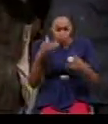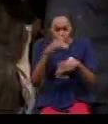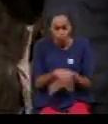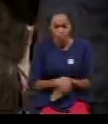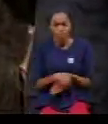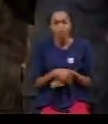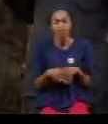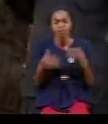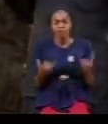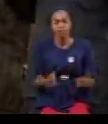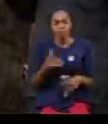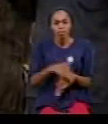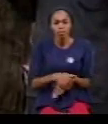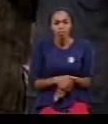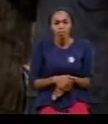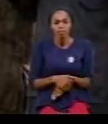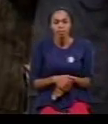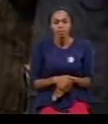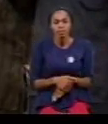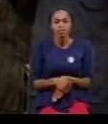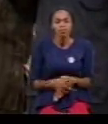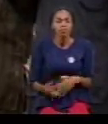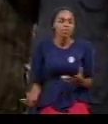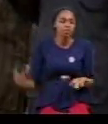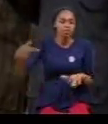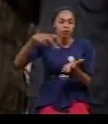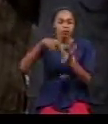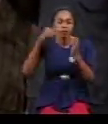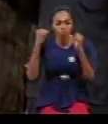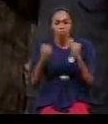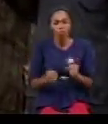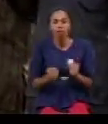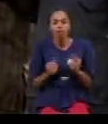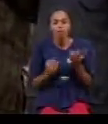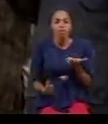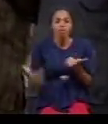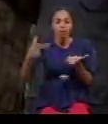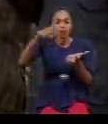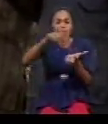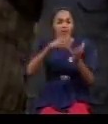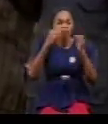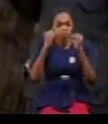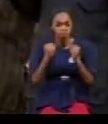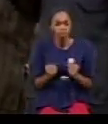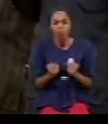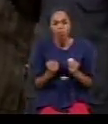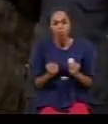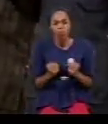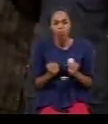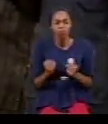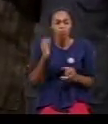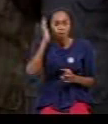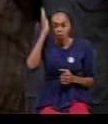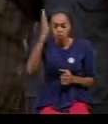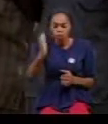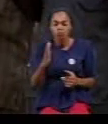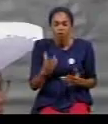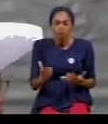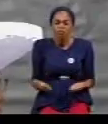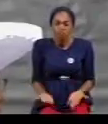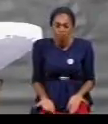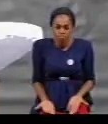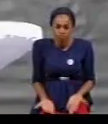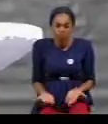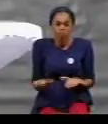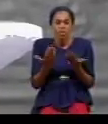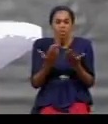tonight, restoration power. Resurrection power. He will raise all those